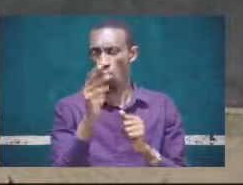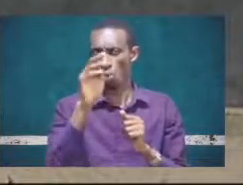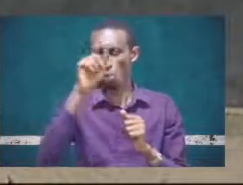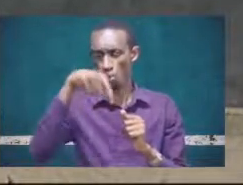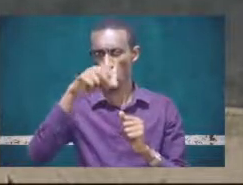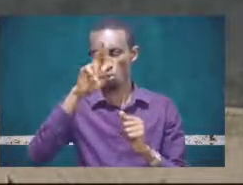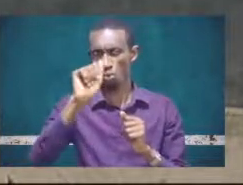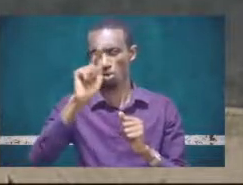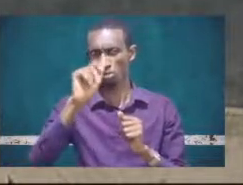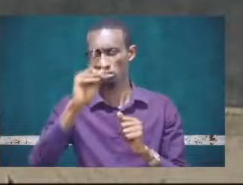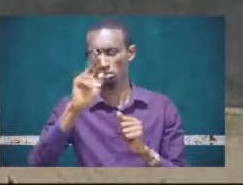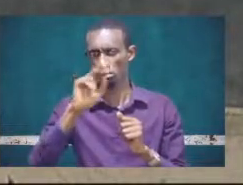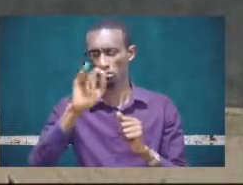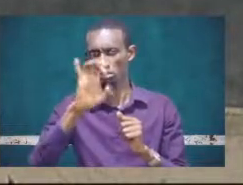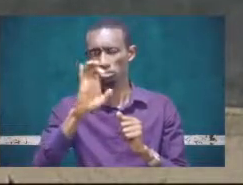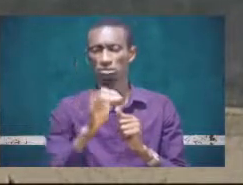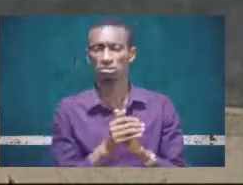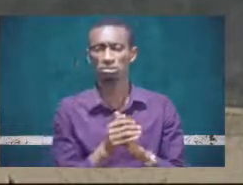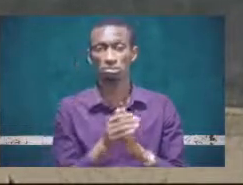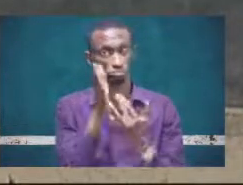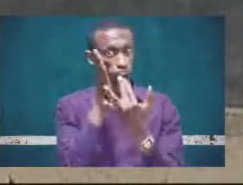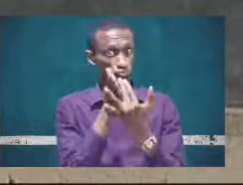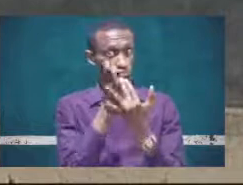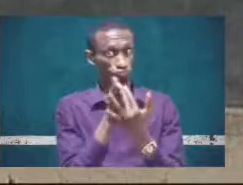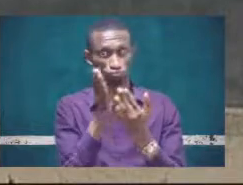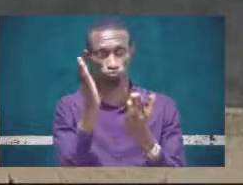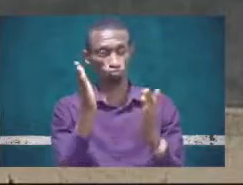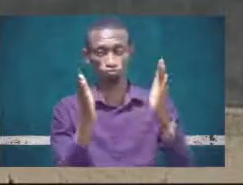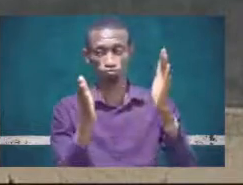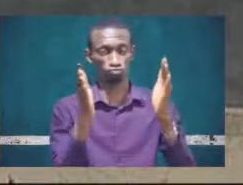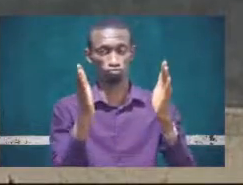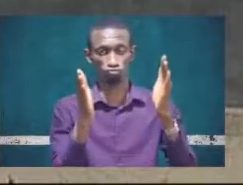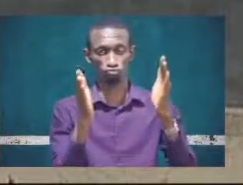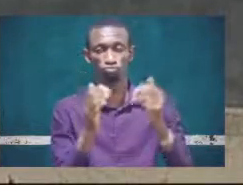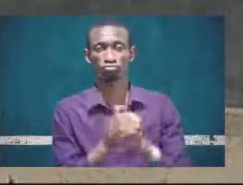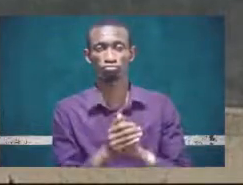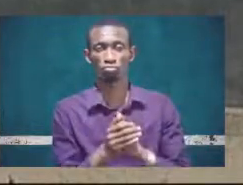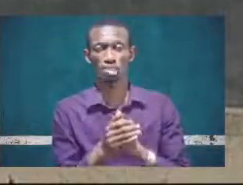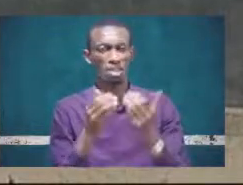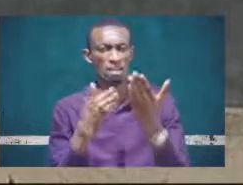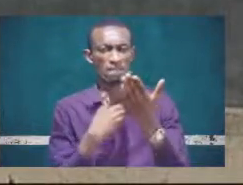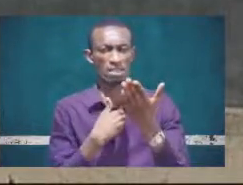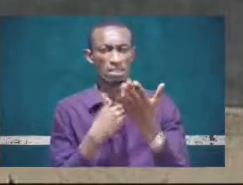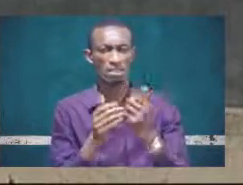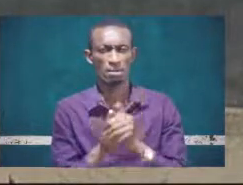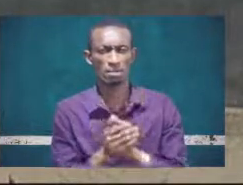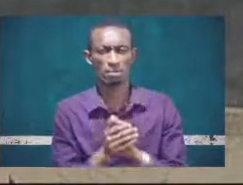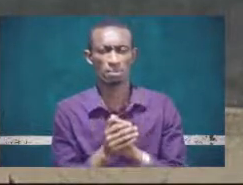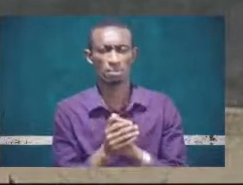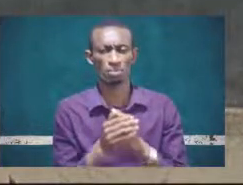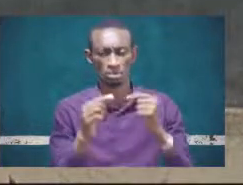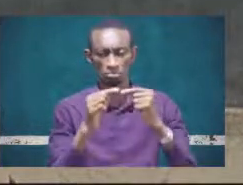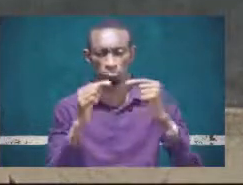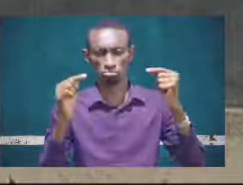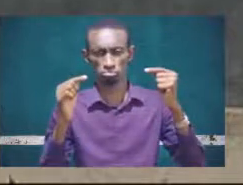expression, between these two roots, I will have the opposite